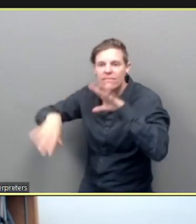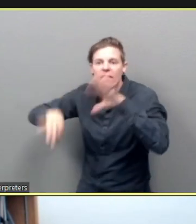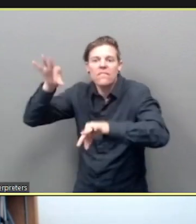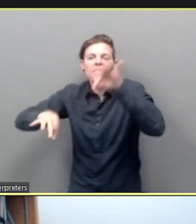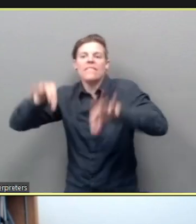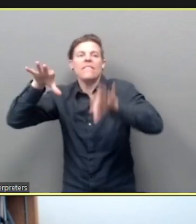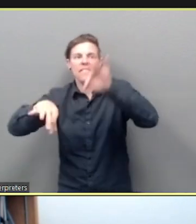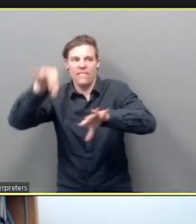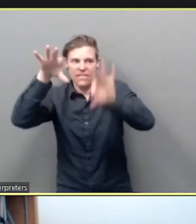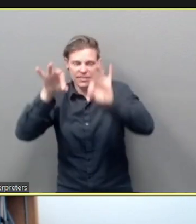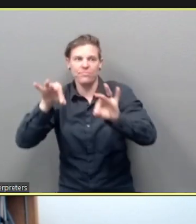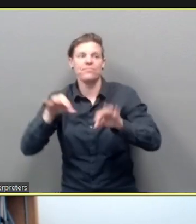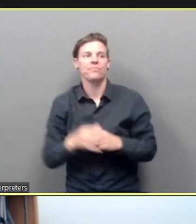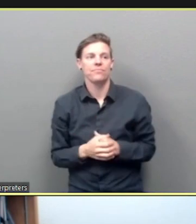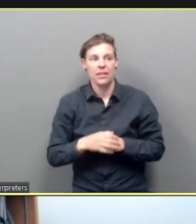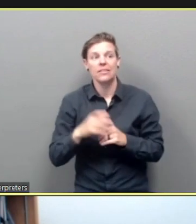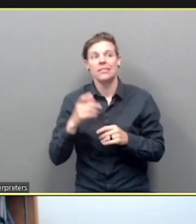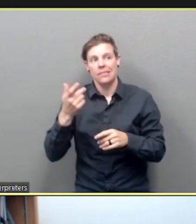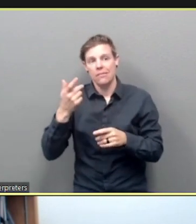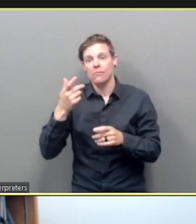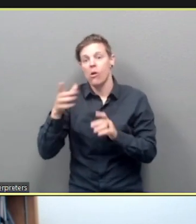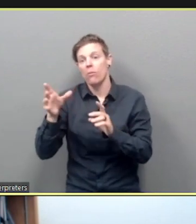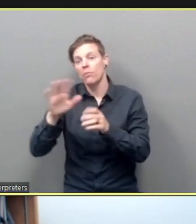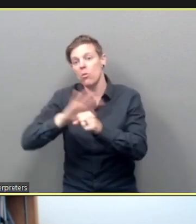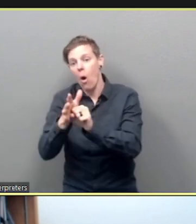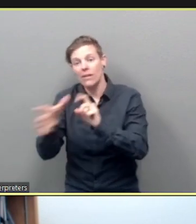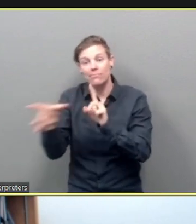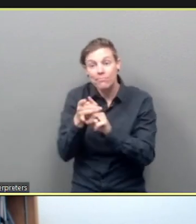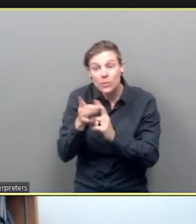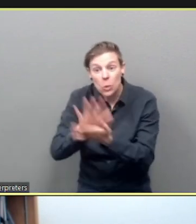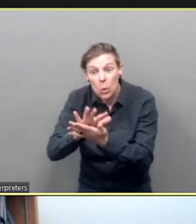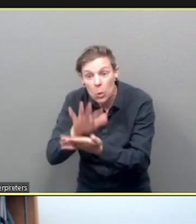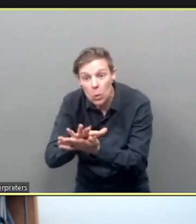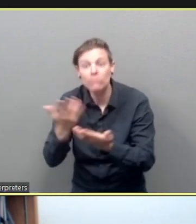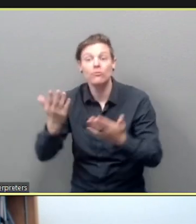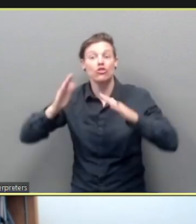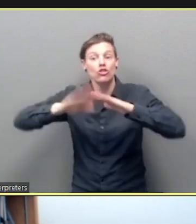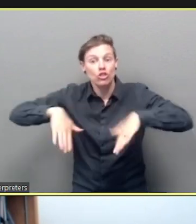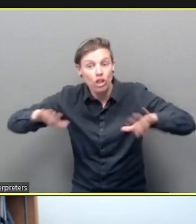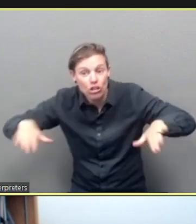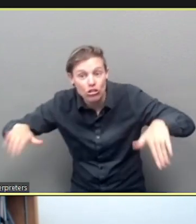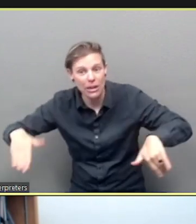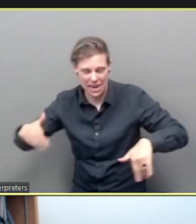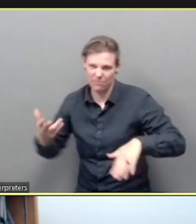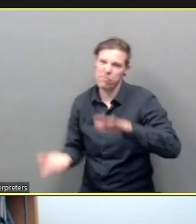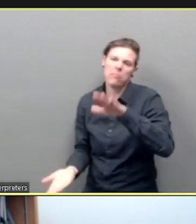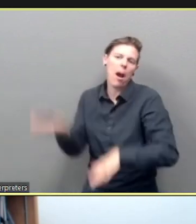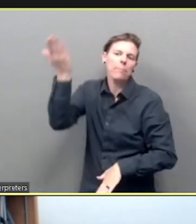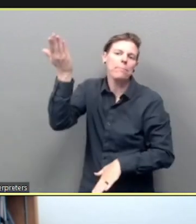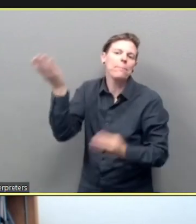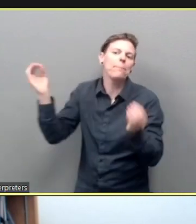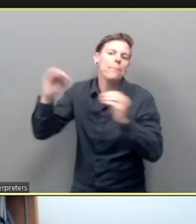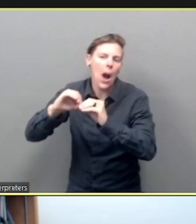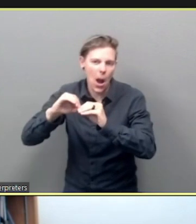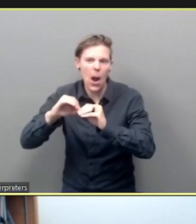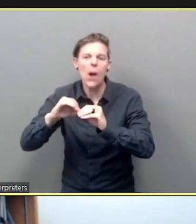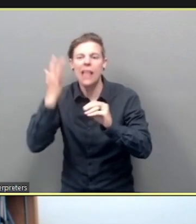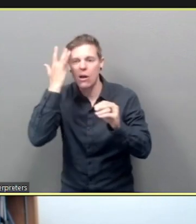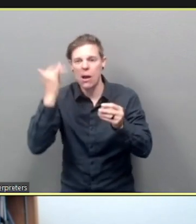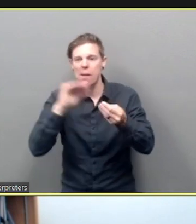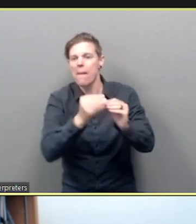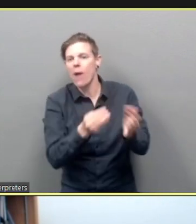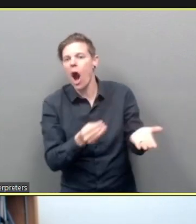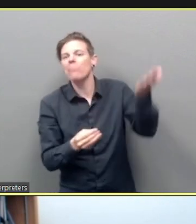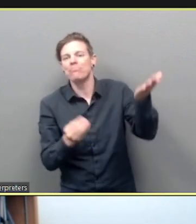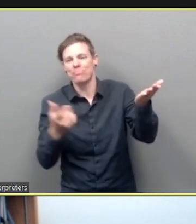among school-age children is much higher, and very concerning, because again, we know